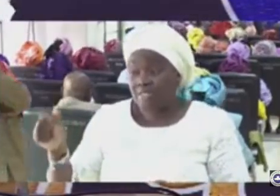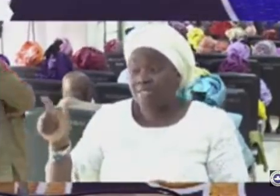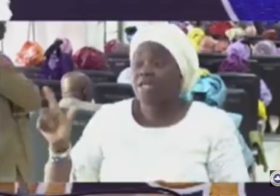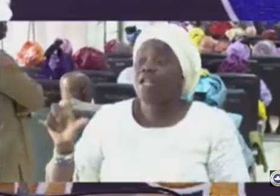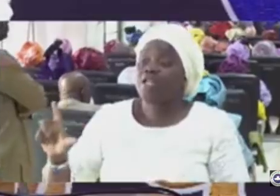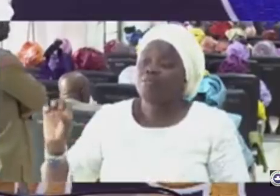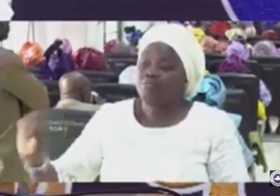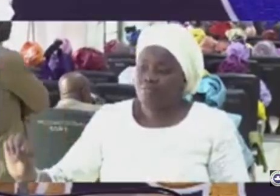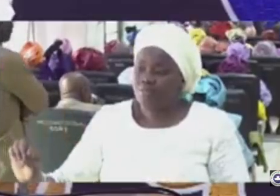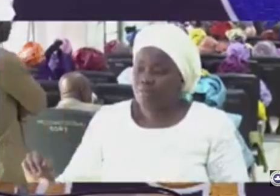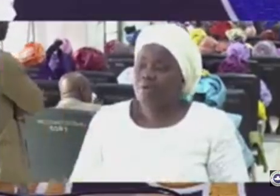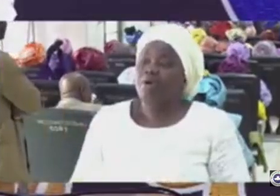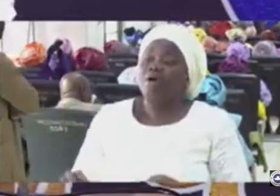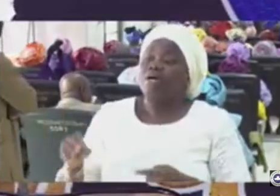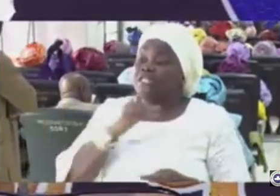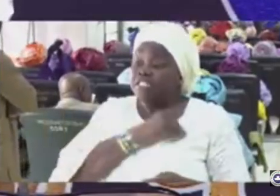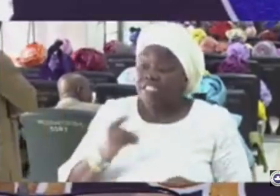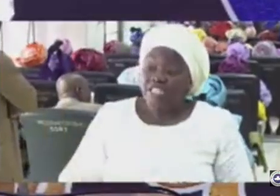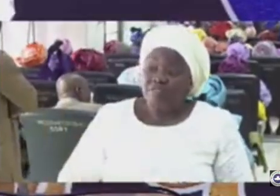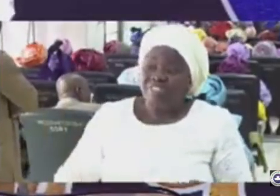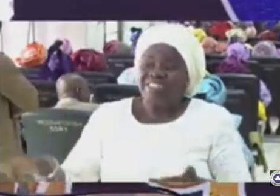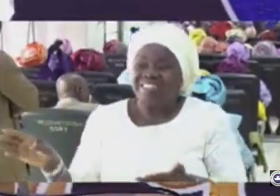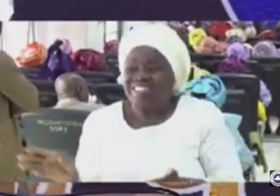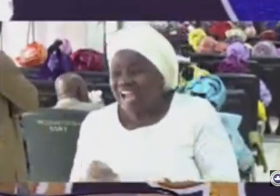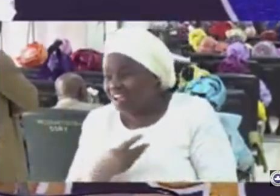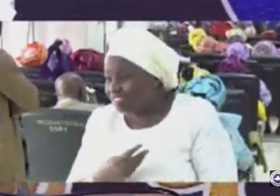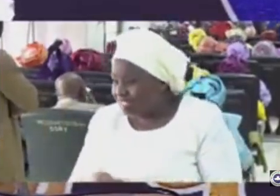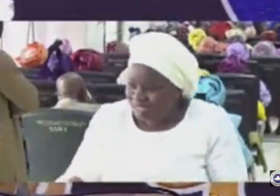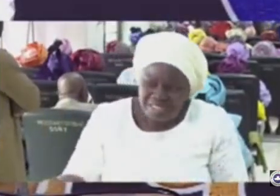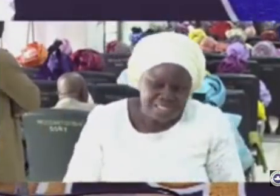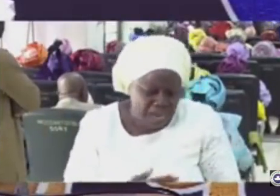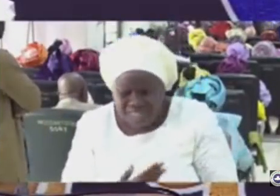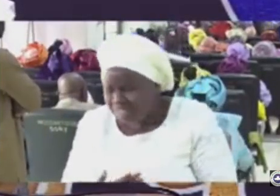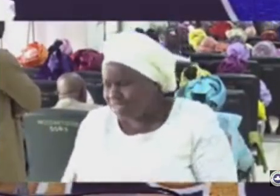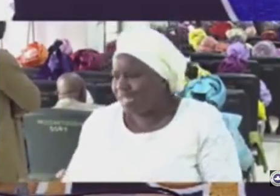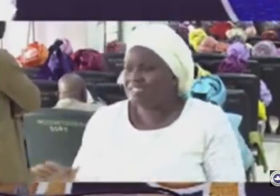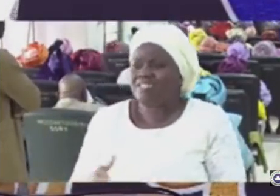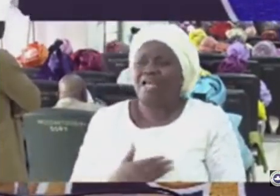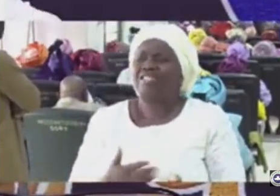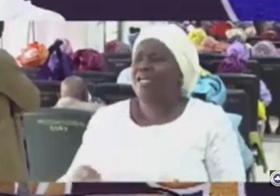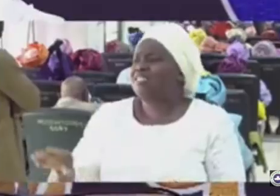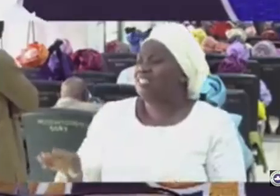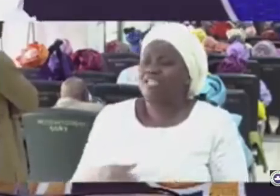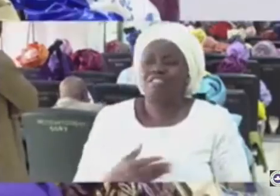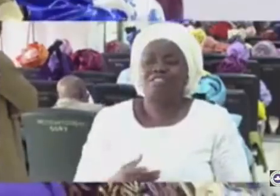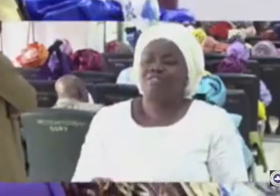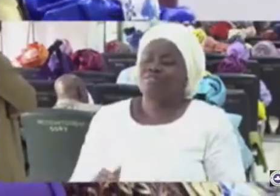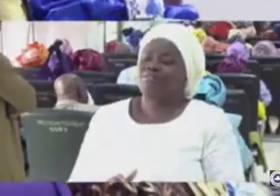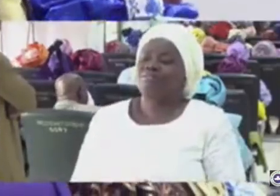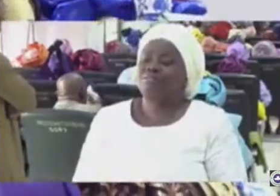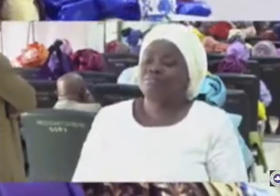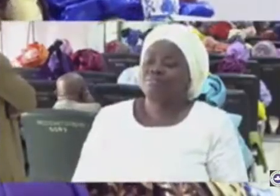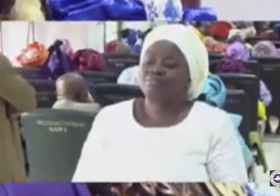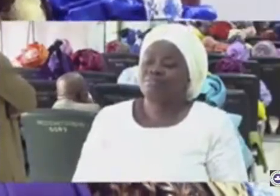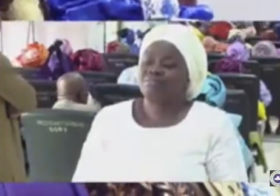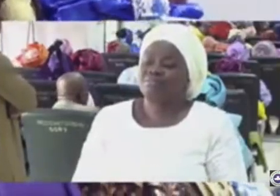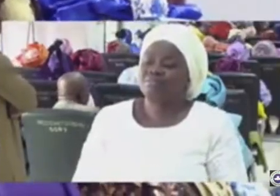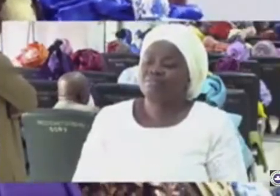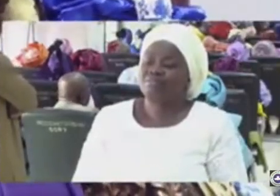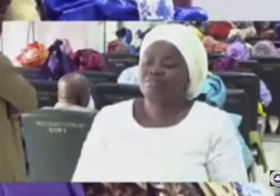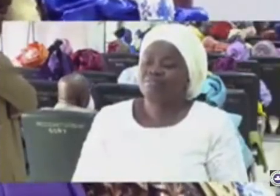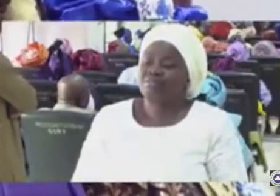You have to be really, really mighty to be able to kill a bear with bare hands. With all that might,